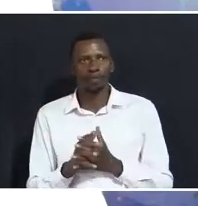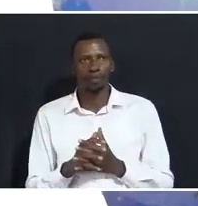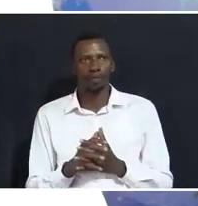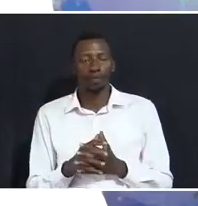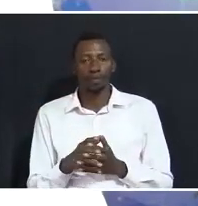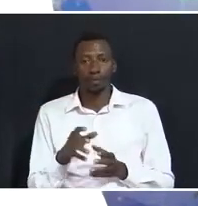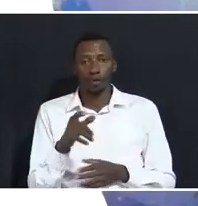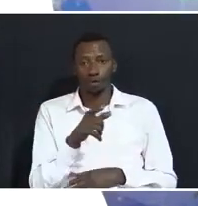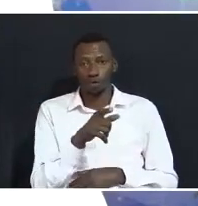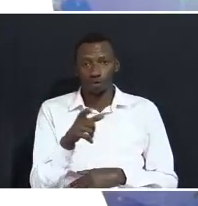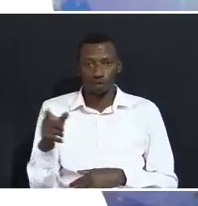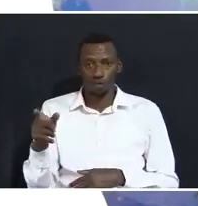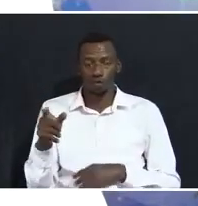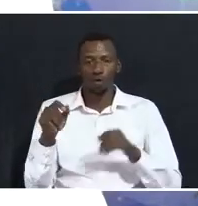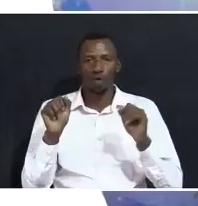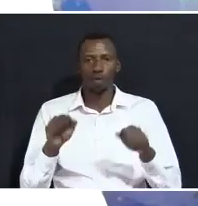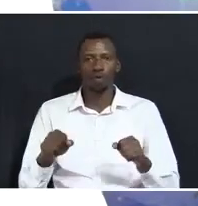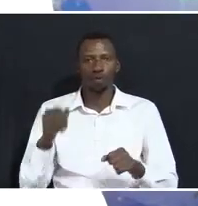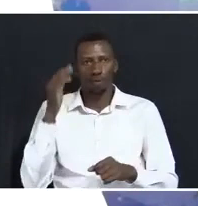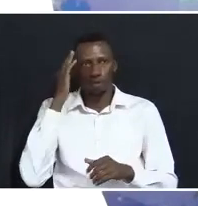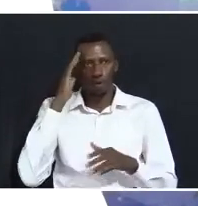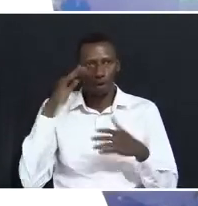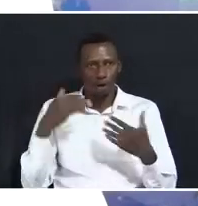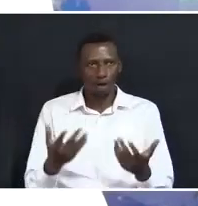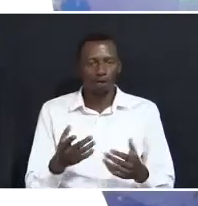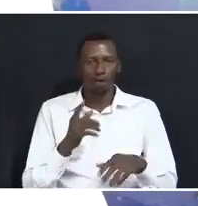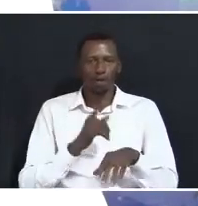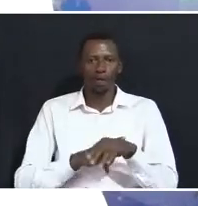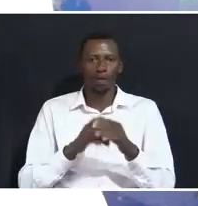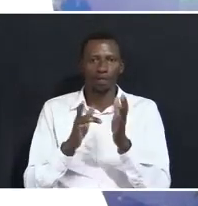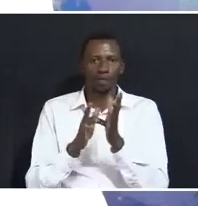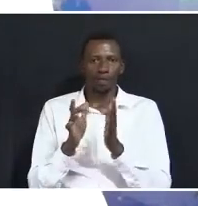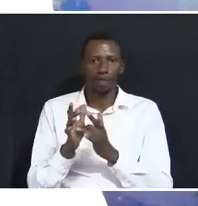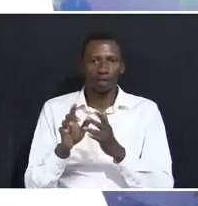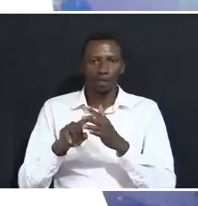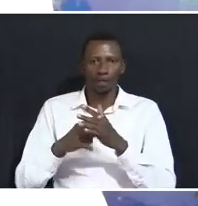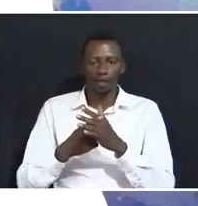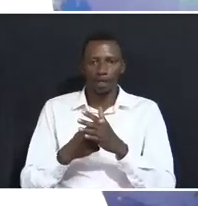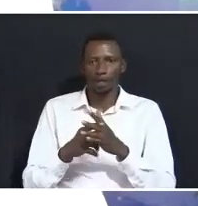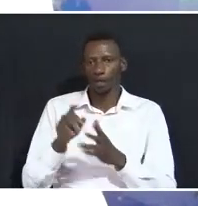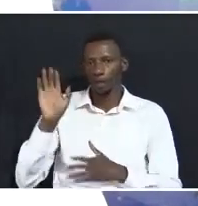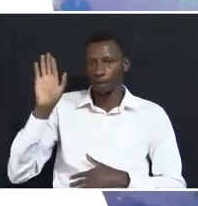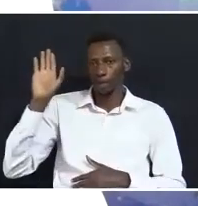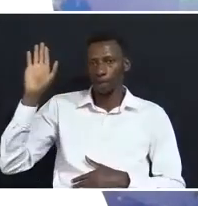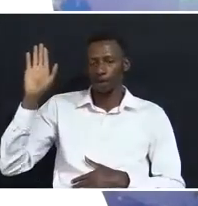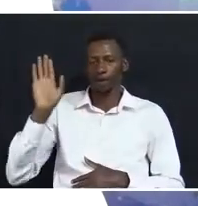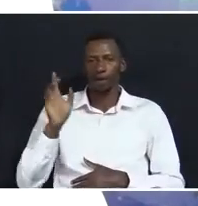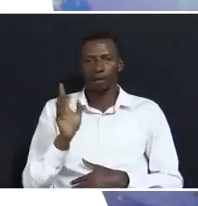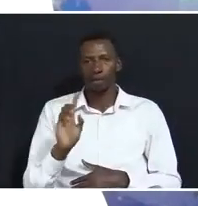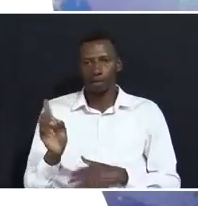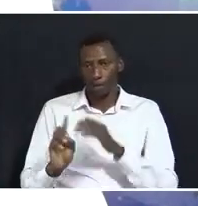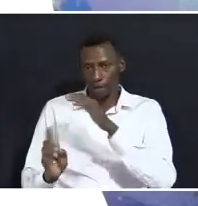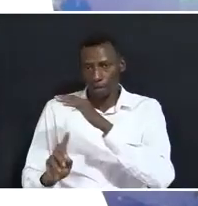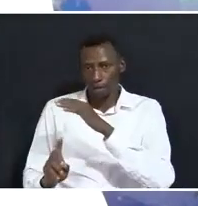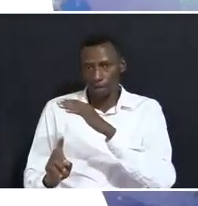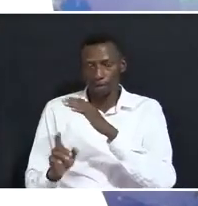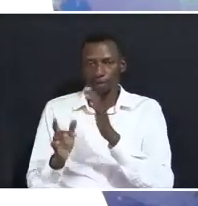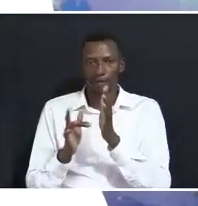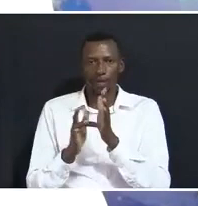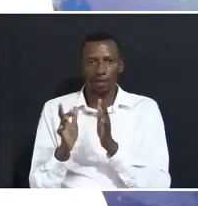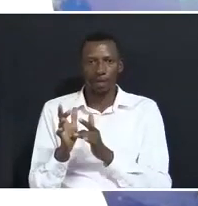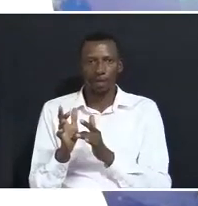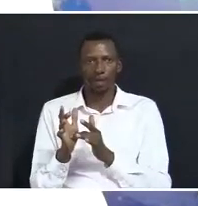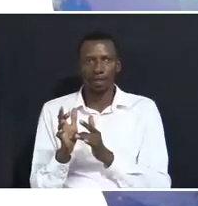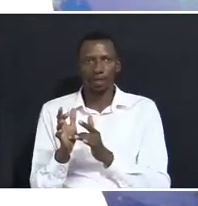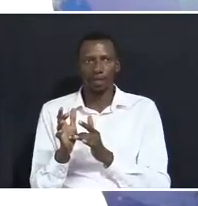You will be happy to know that as Jesus started his ministry, he was actually very reluctant to